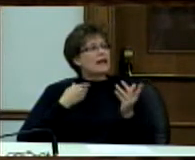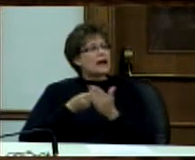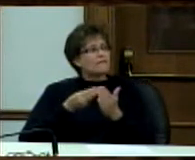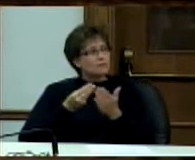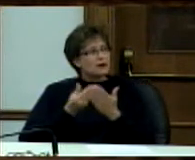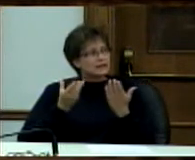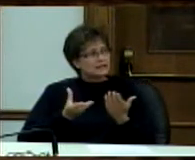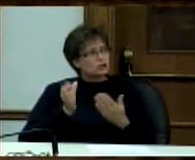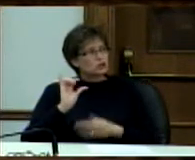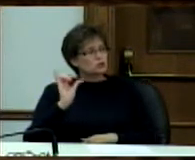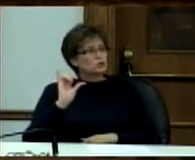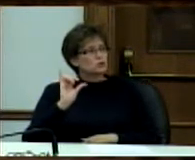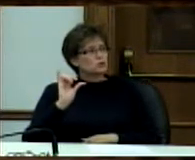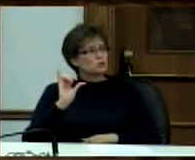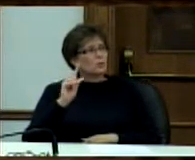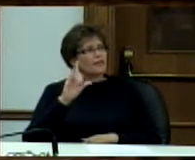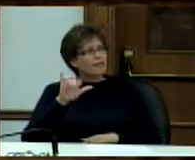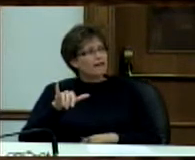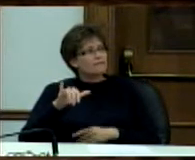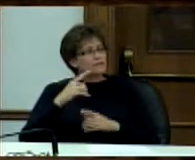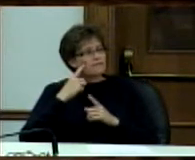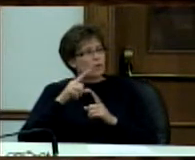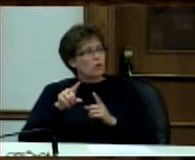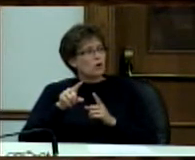There's money in here to